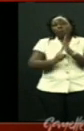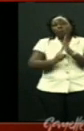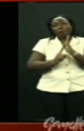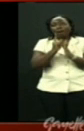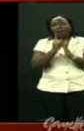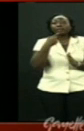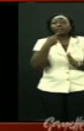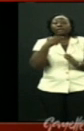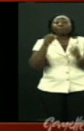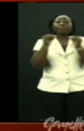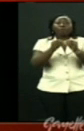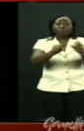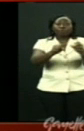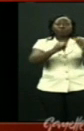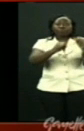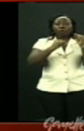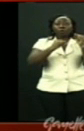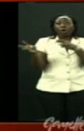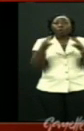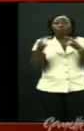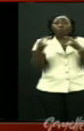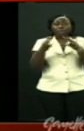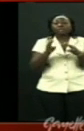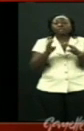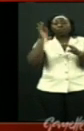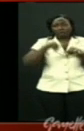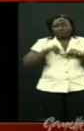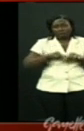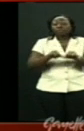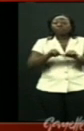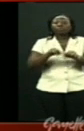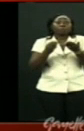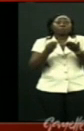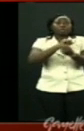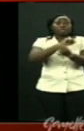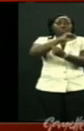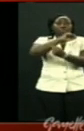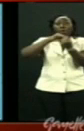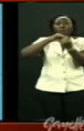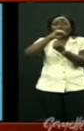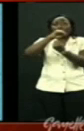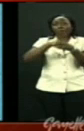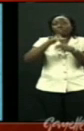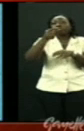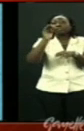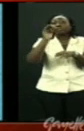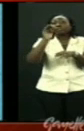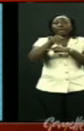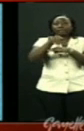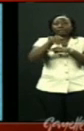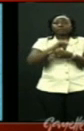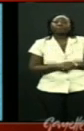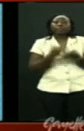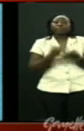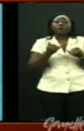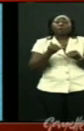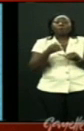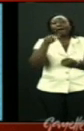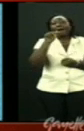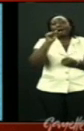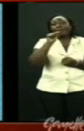is forecast, and the depression is expected to become a tropical storm on Thursday night. In news from Antigua now,